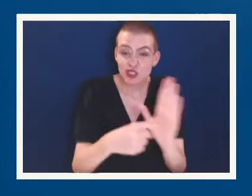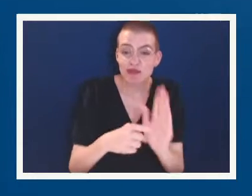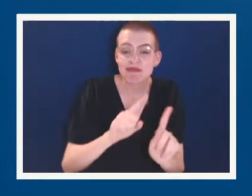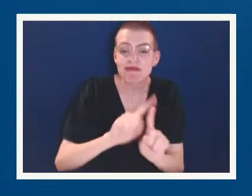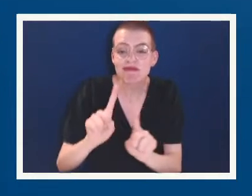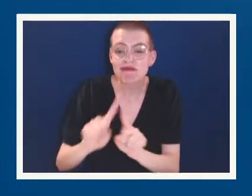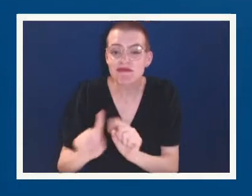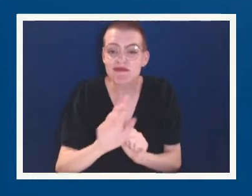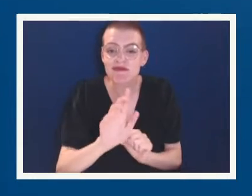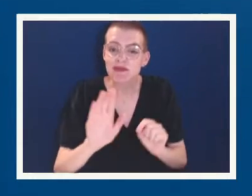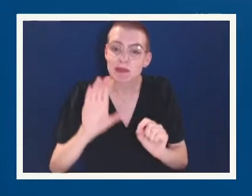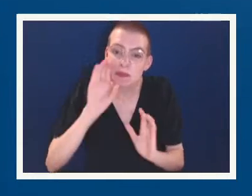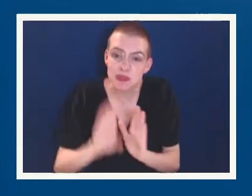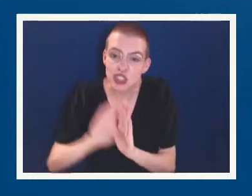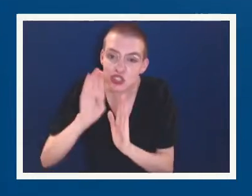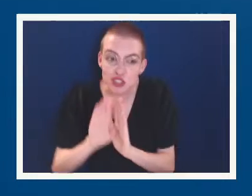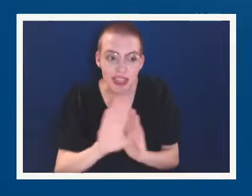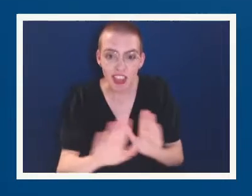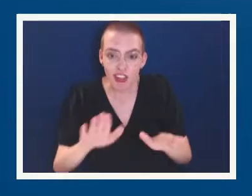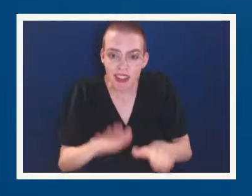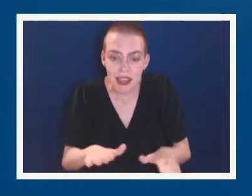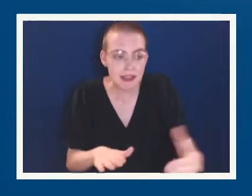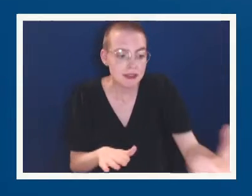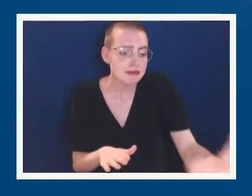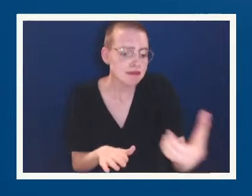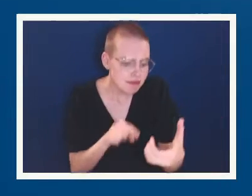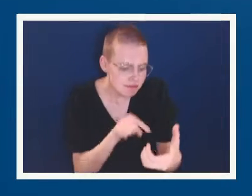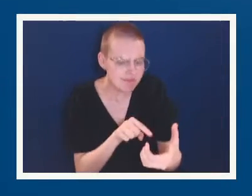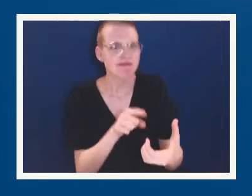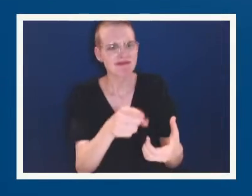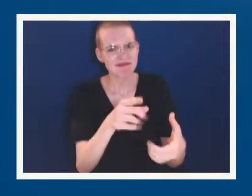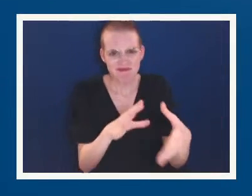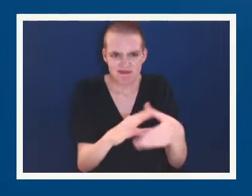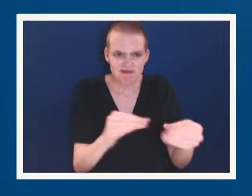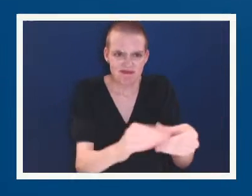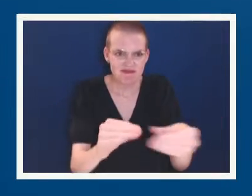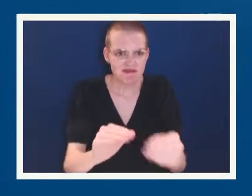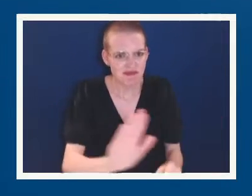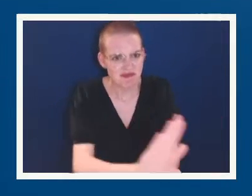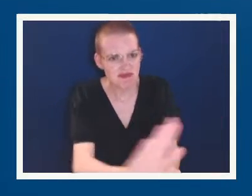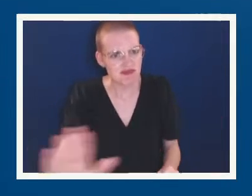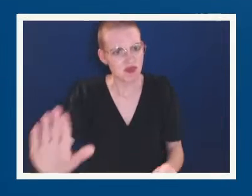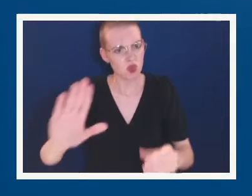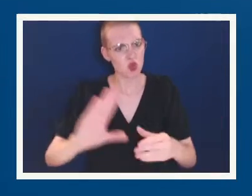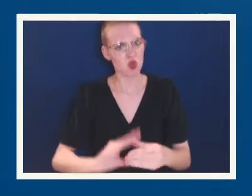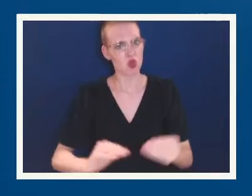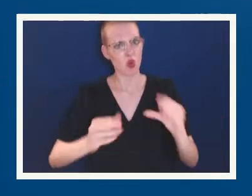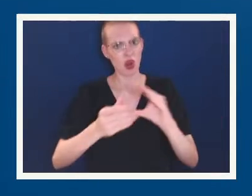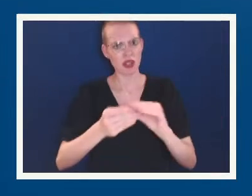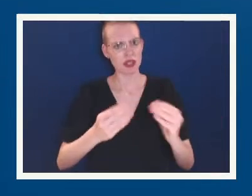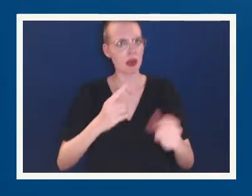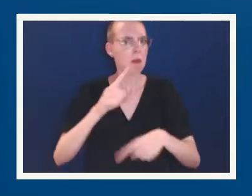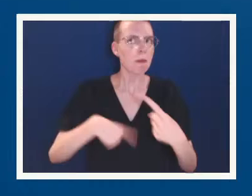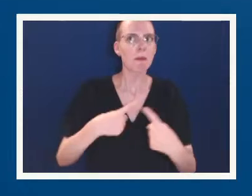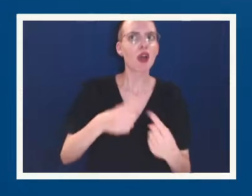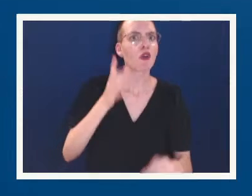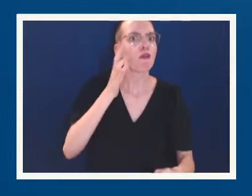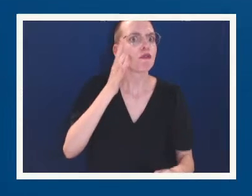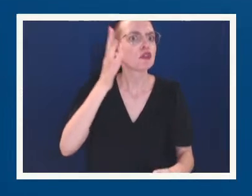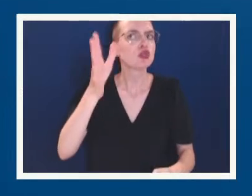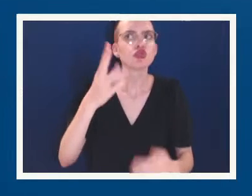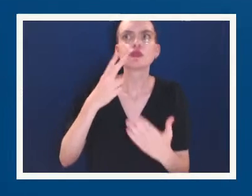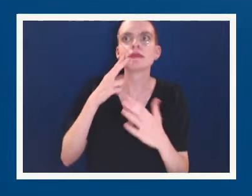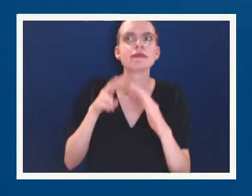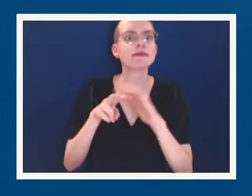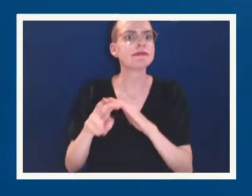me stories about where they want to go in this world. I return to you today, 13 months later,